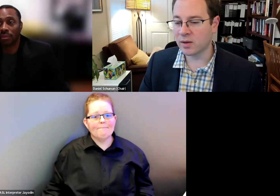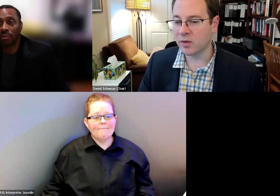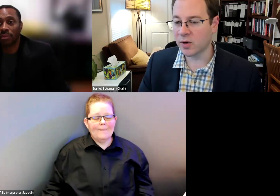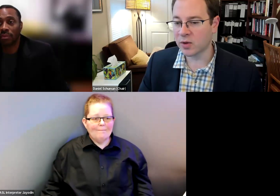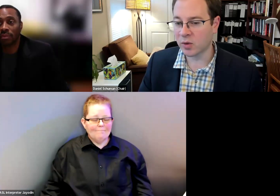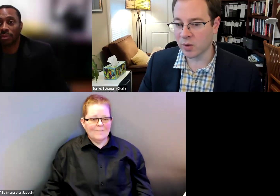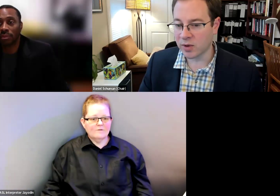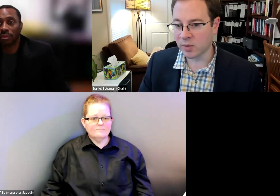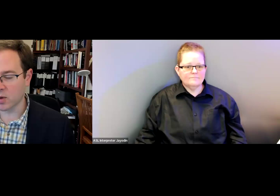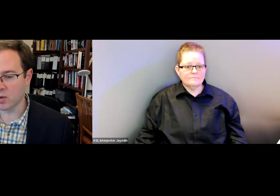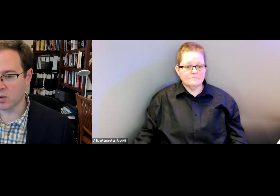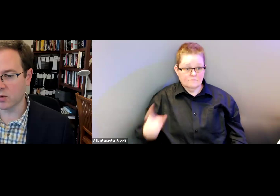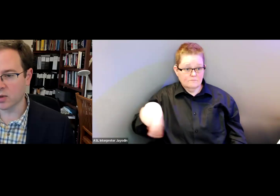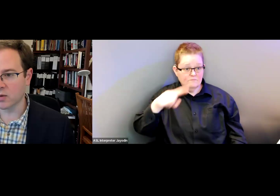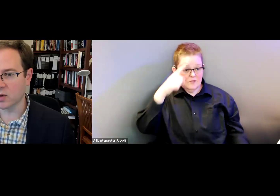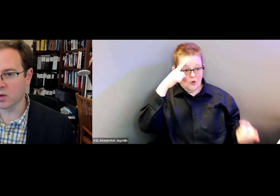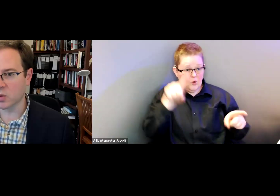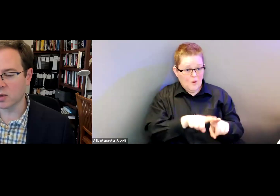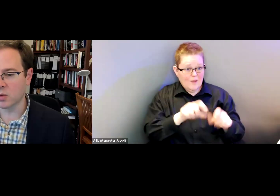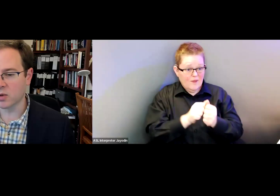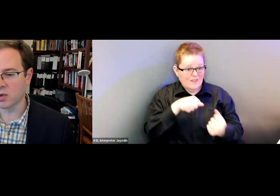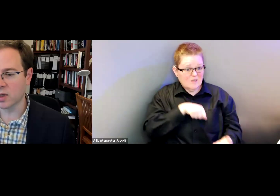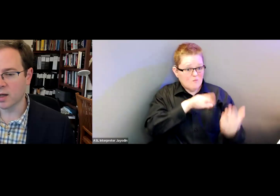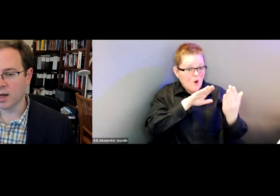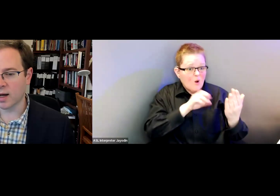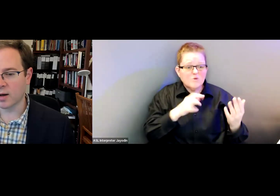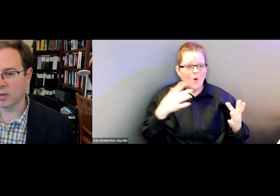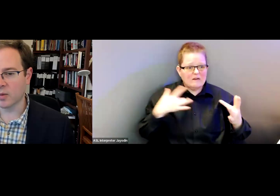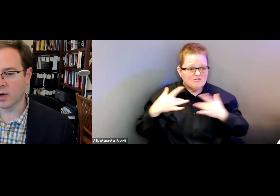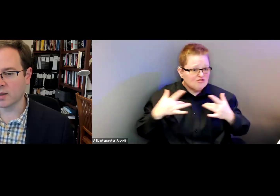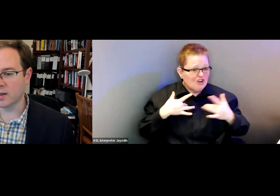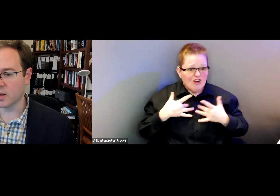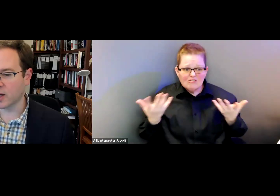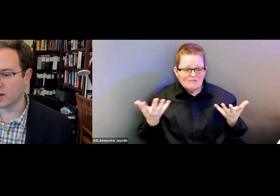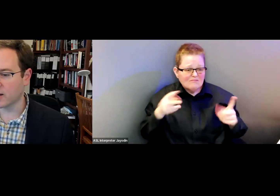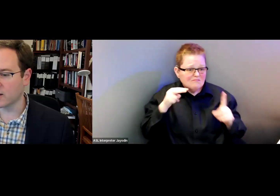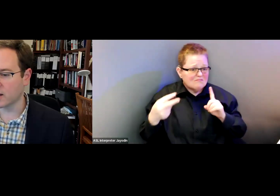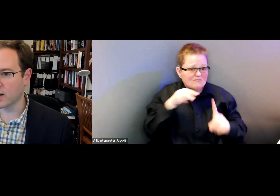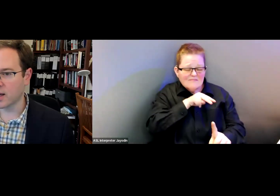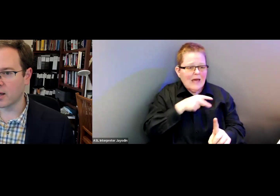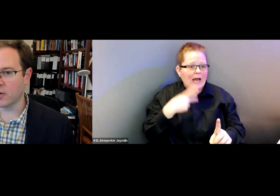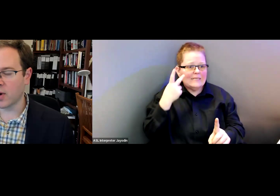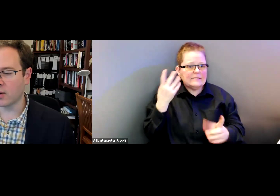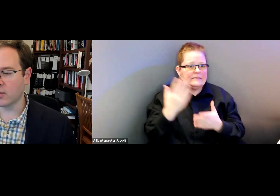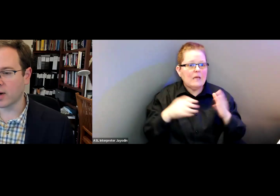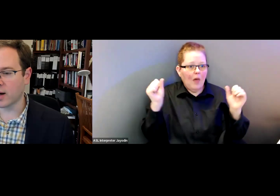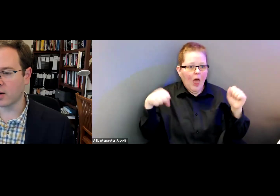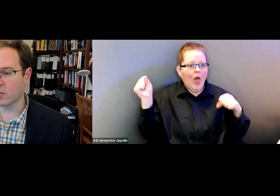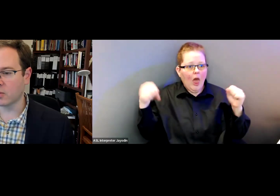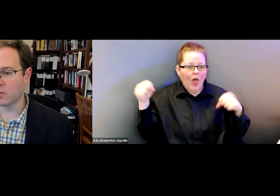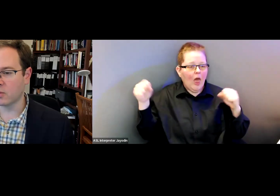do you folks agree with this approach, or do folks have concerns with this approach? I see some nodding heads. If you